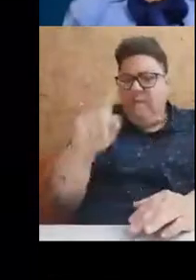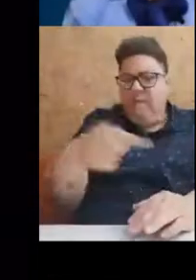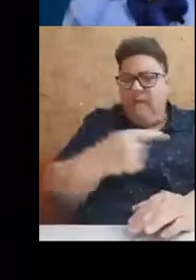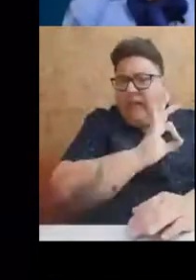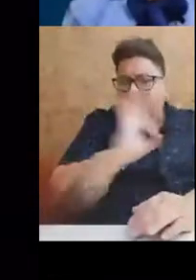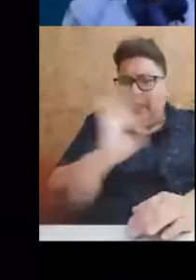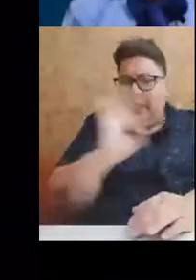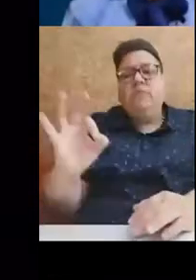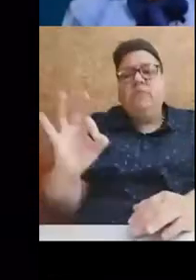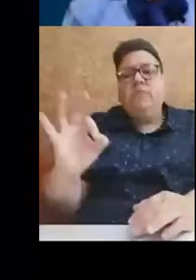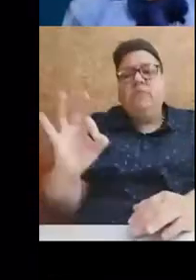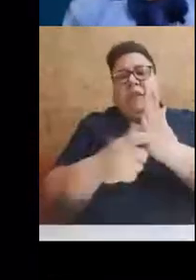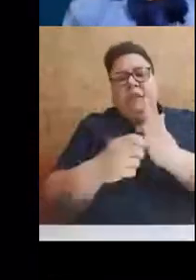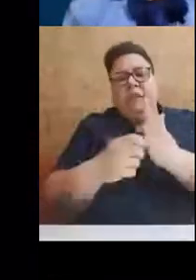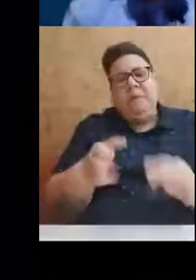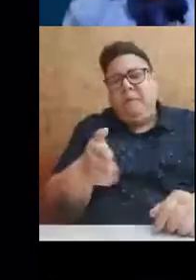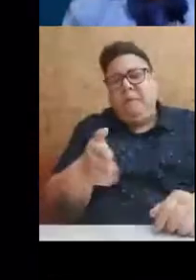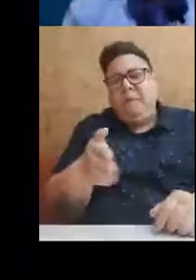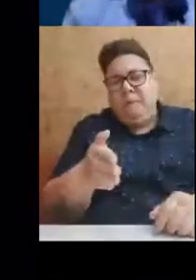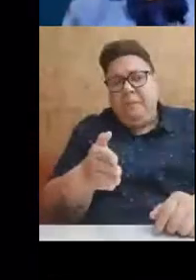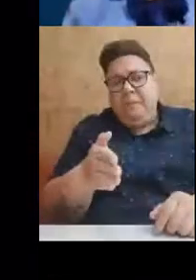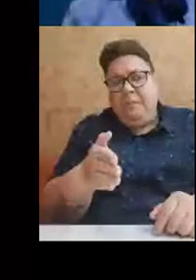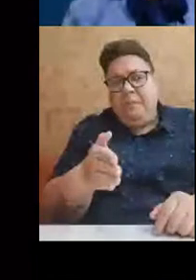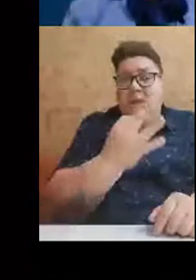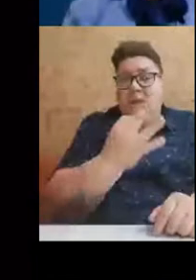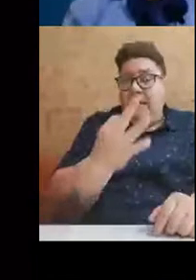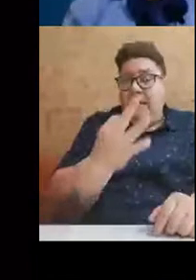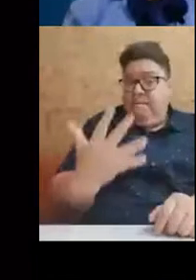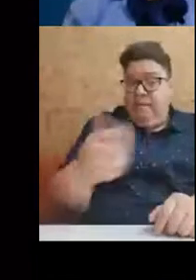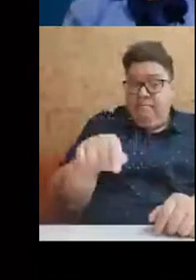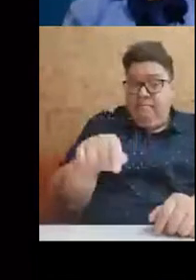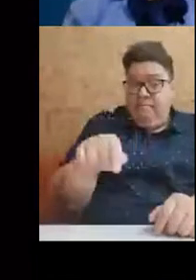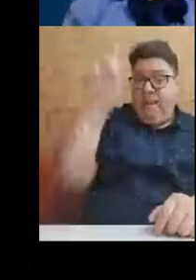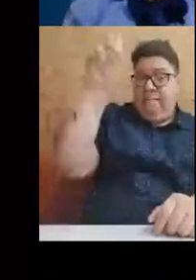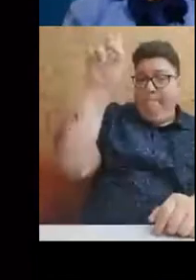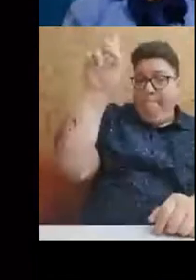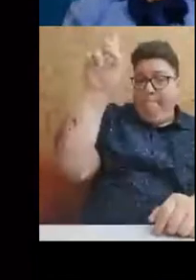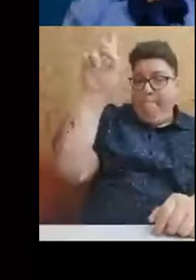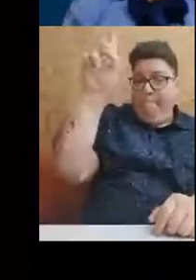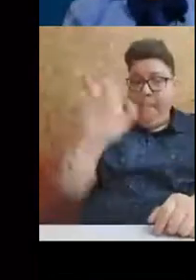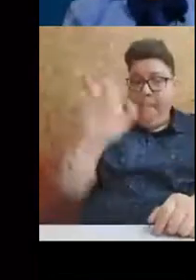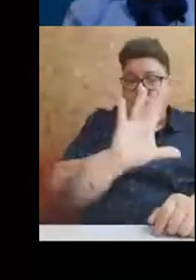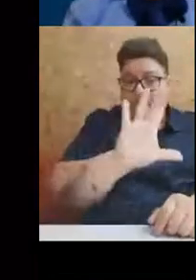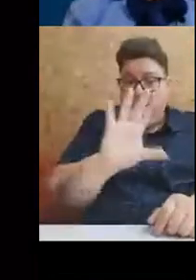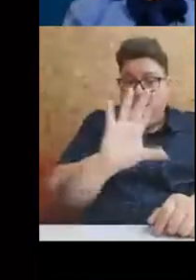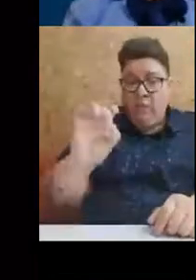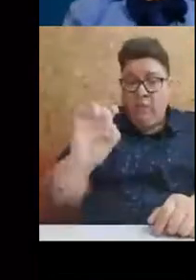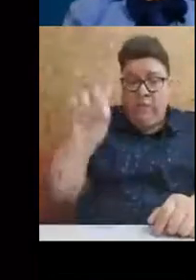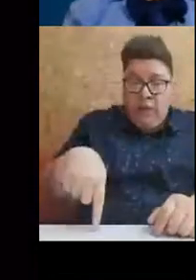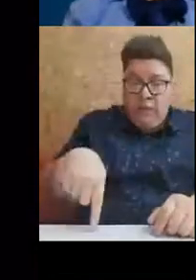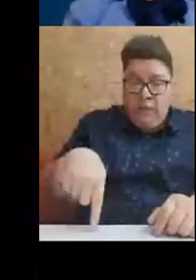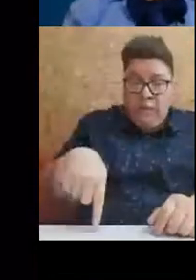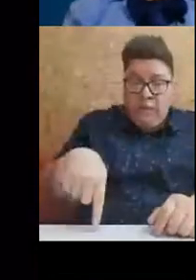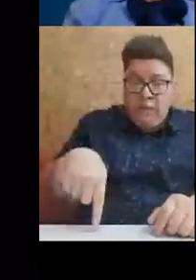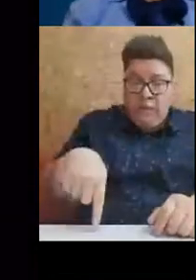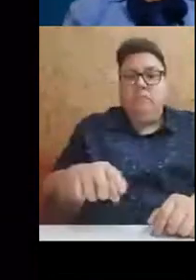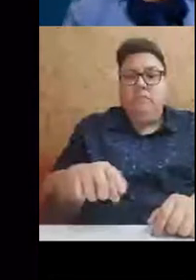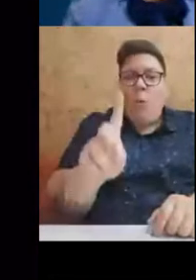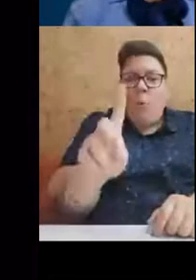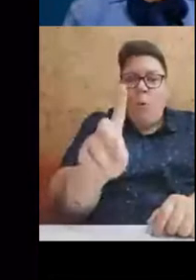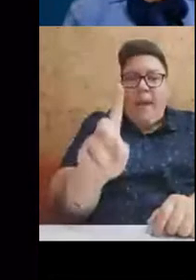payable. From 335 up until 500,000 Rand, it's a 1%